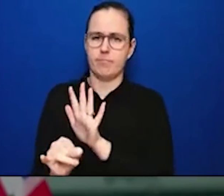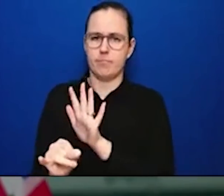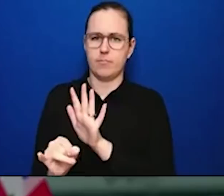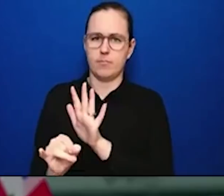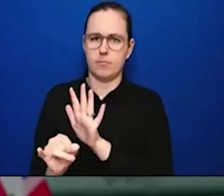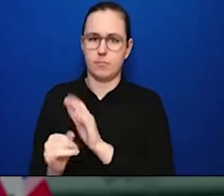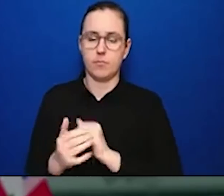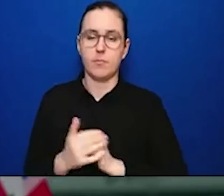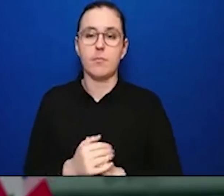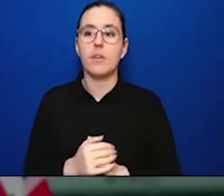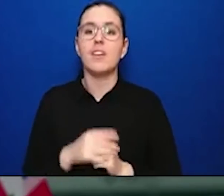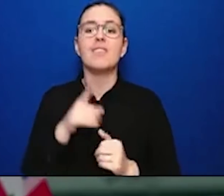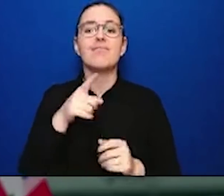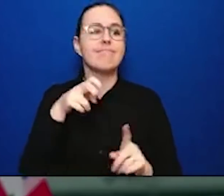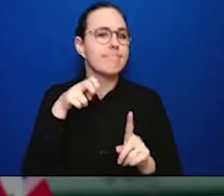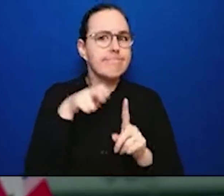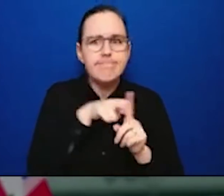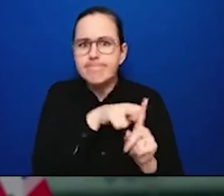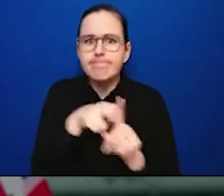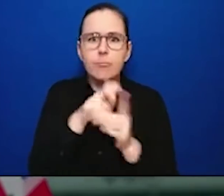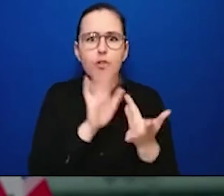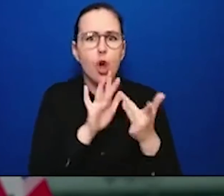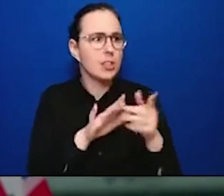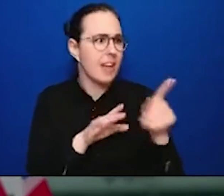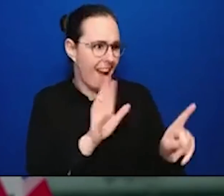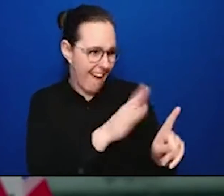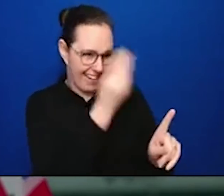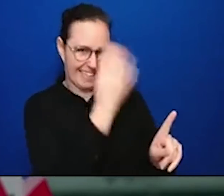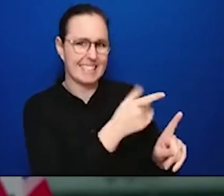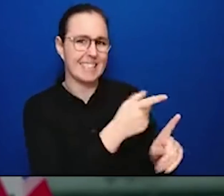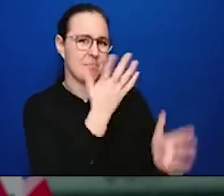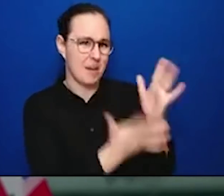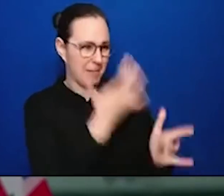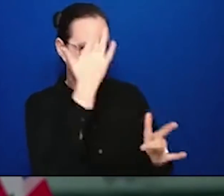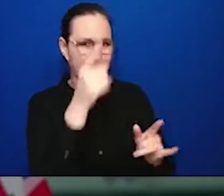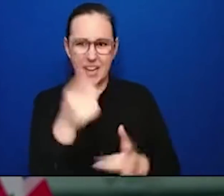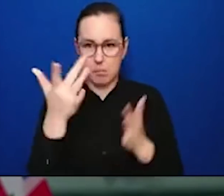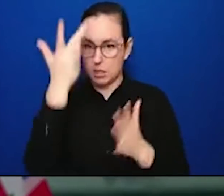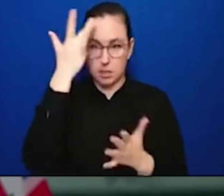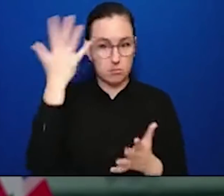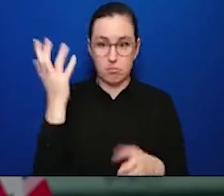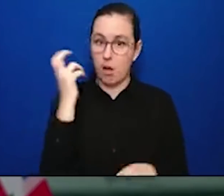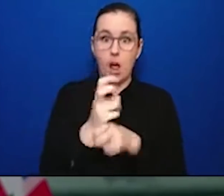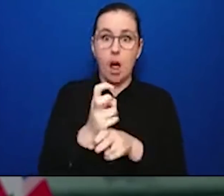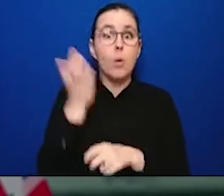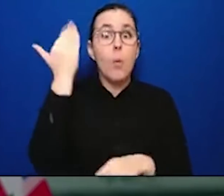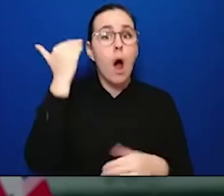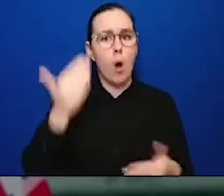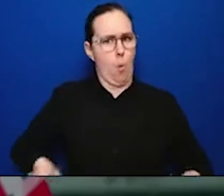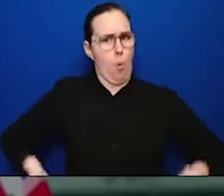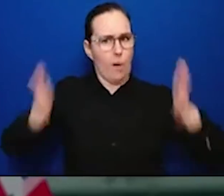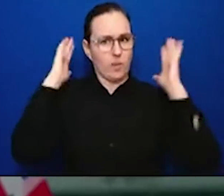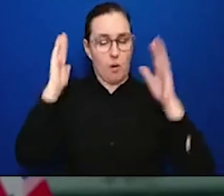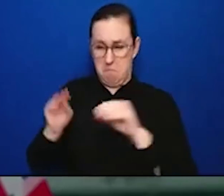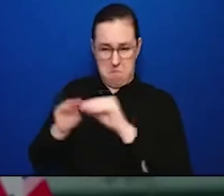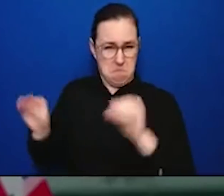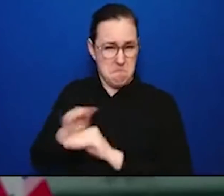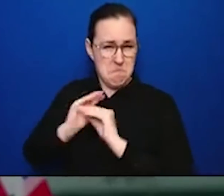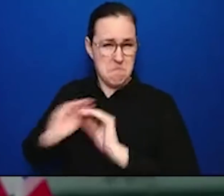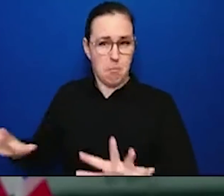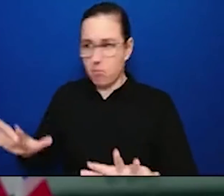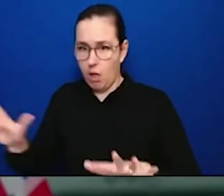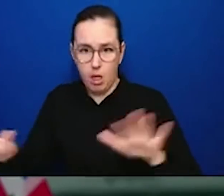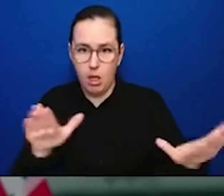that all of us have to be proactive in how we prevent ourselves from getting sick, but also how we